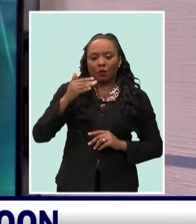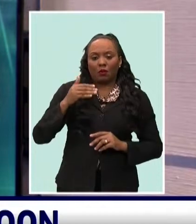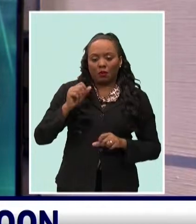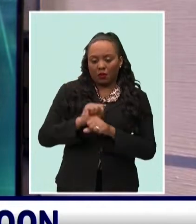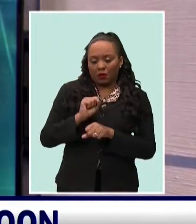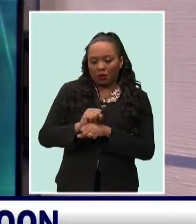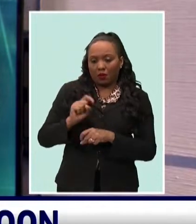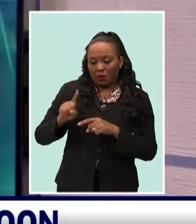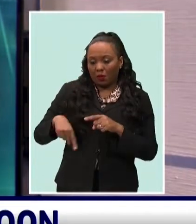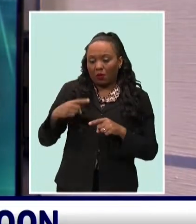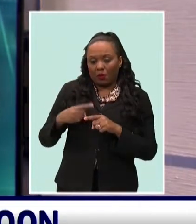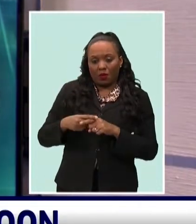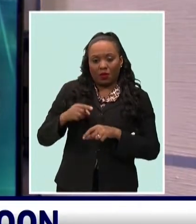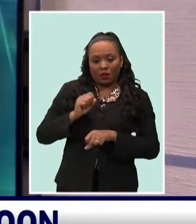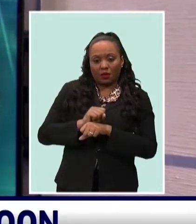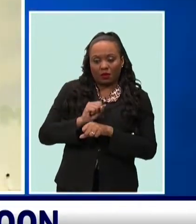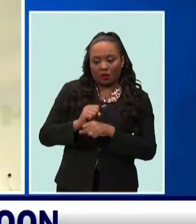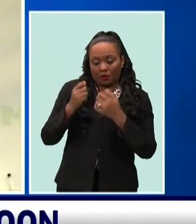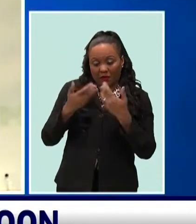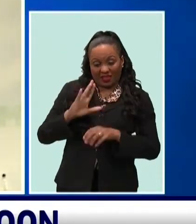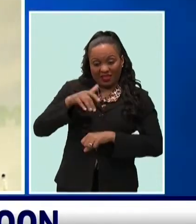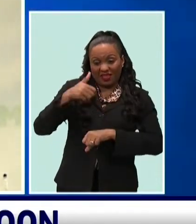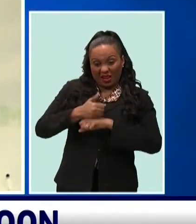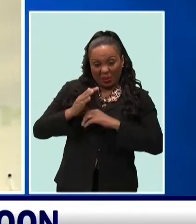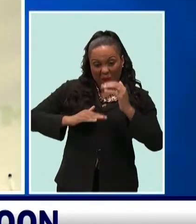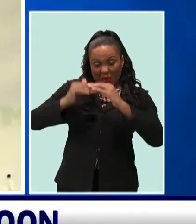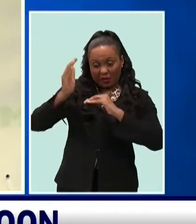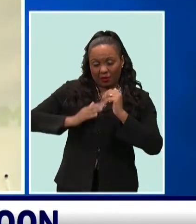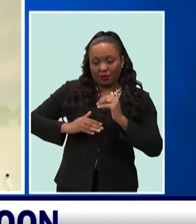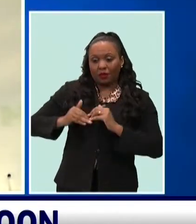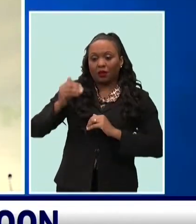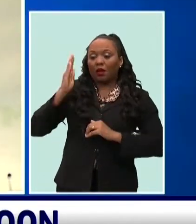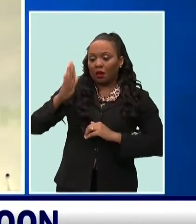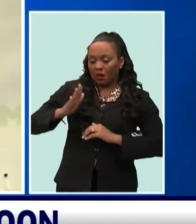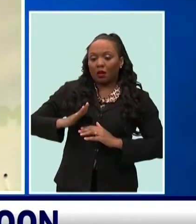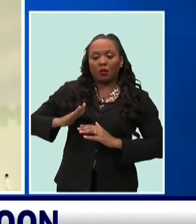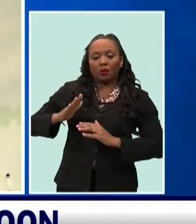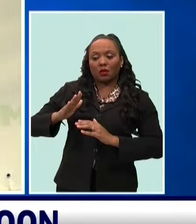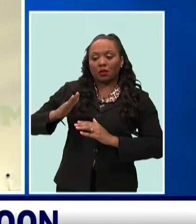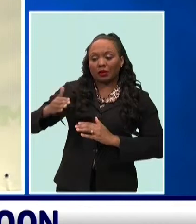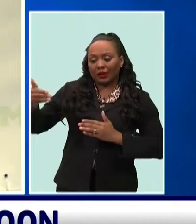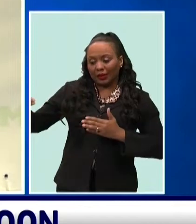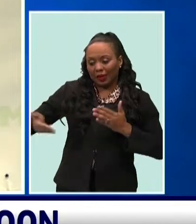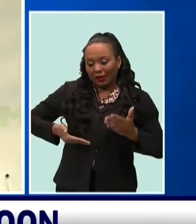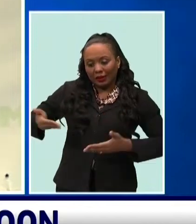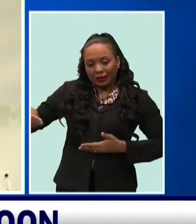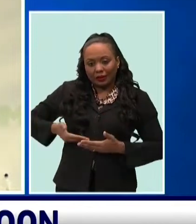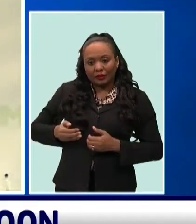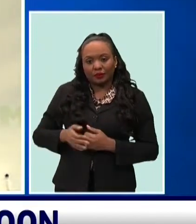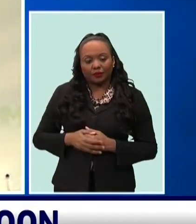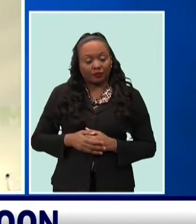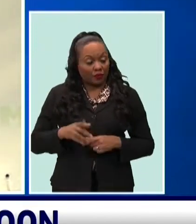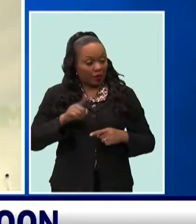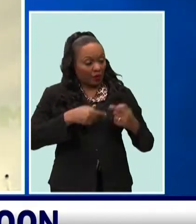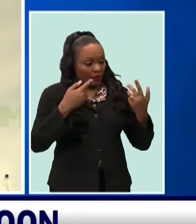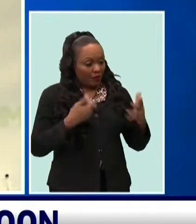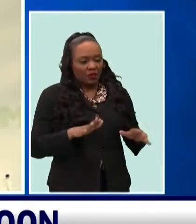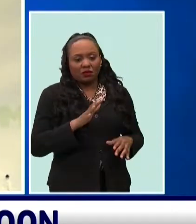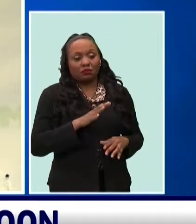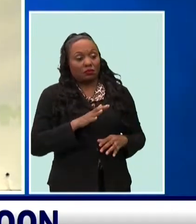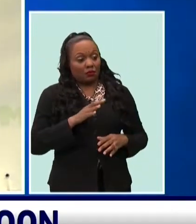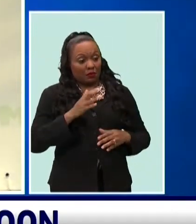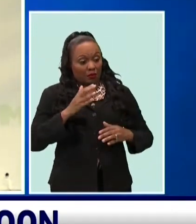the store has been completed. During the construction period of the mega store, up to 250